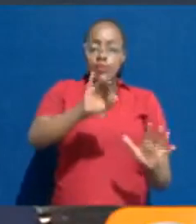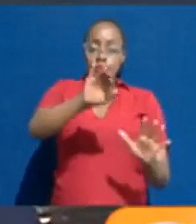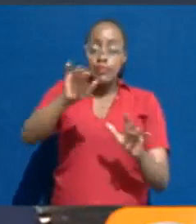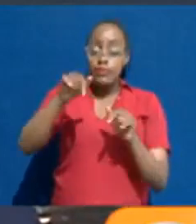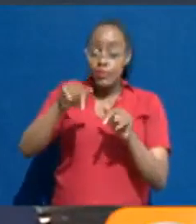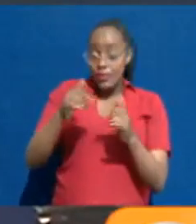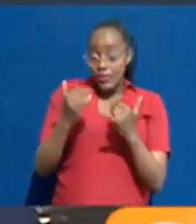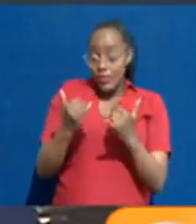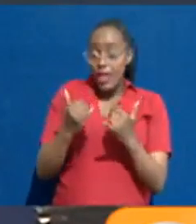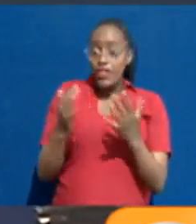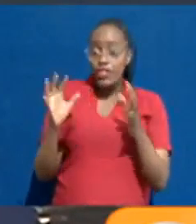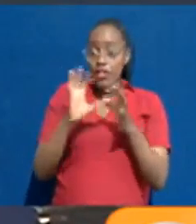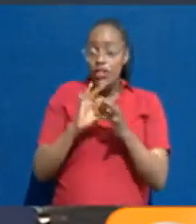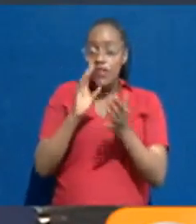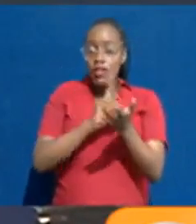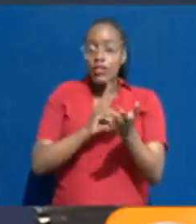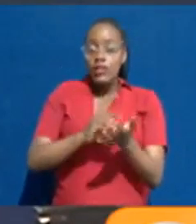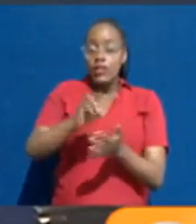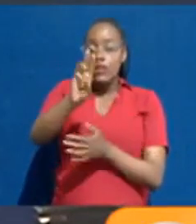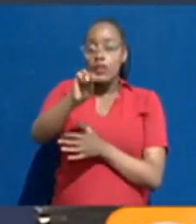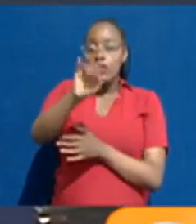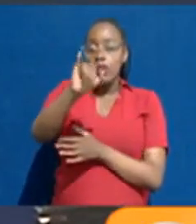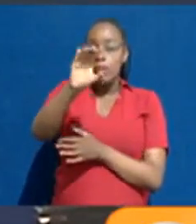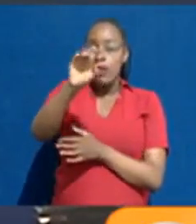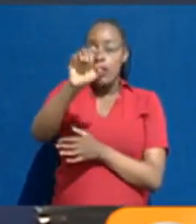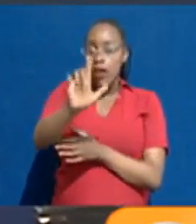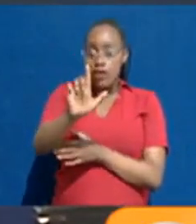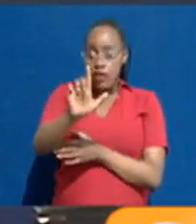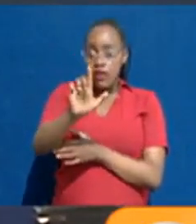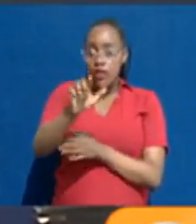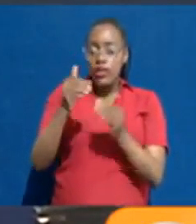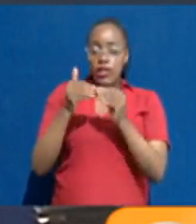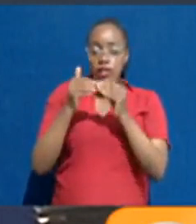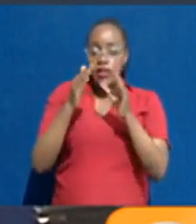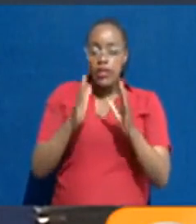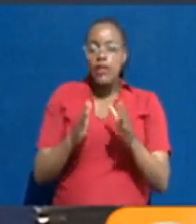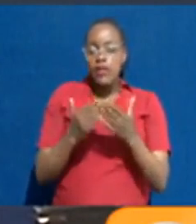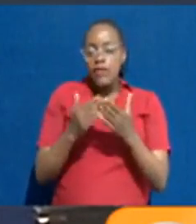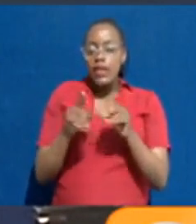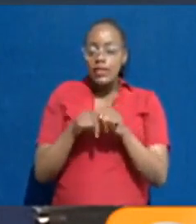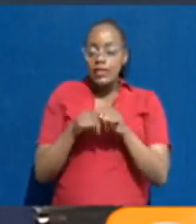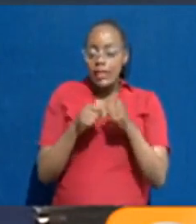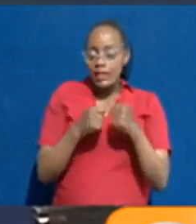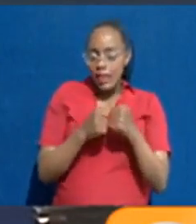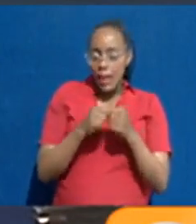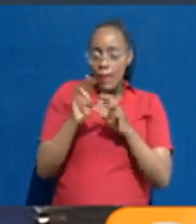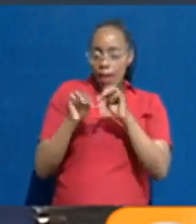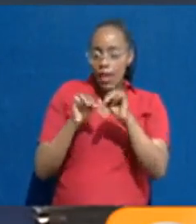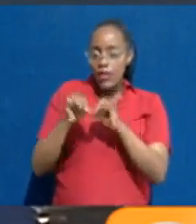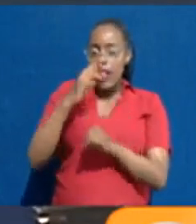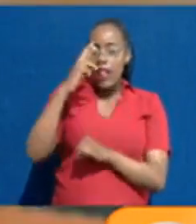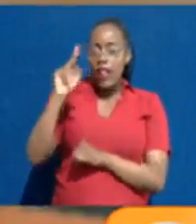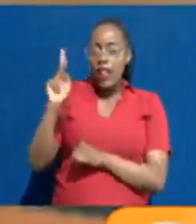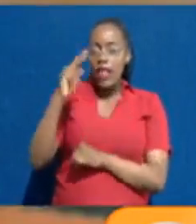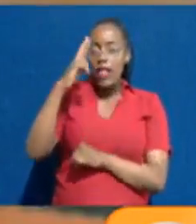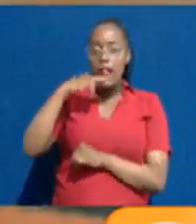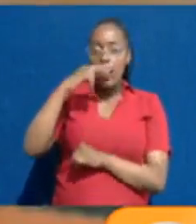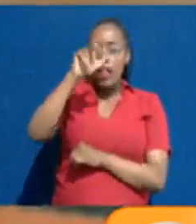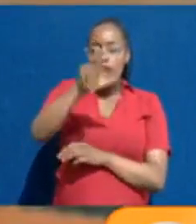Joining me now in studio is Dr. Michael Ayabei, head of disaster management at the Kenya Red Cross. Thank you so much for coming in, Dr.